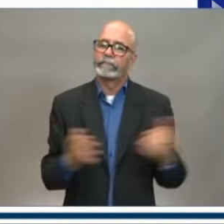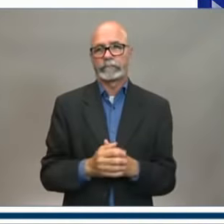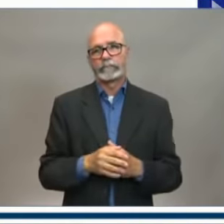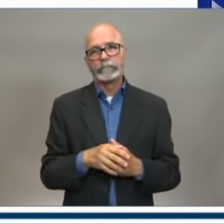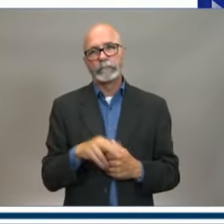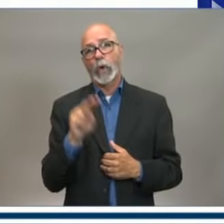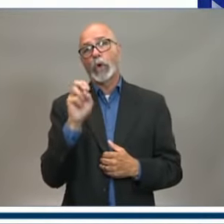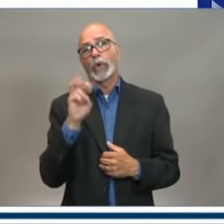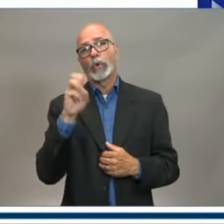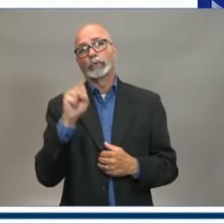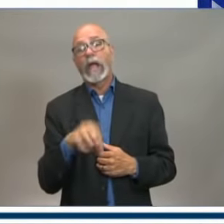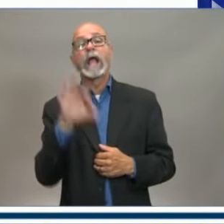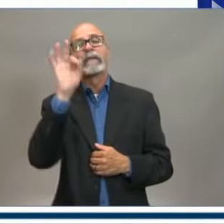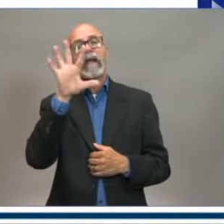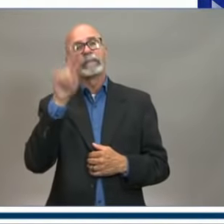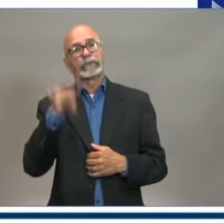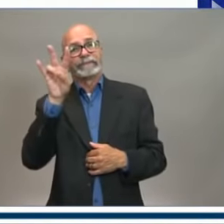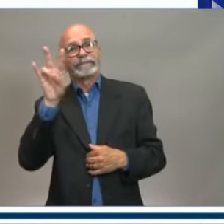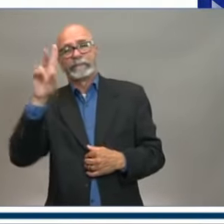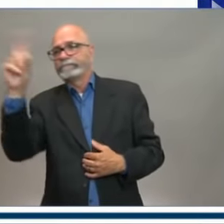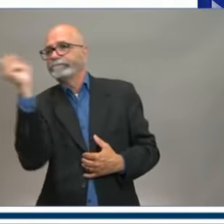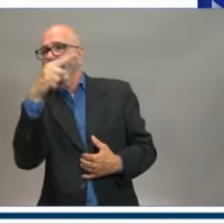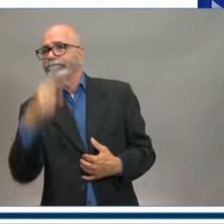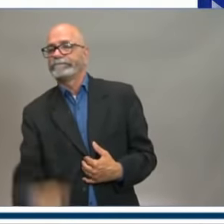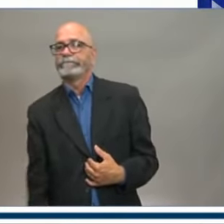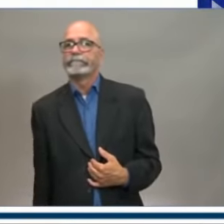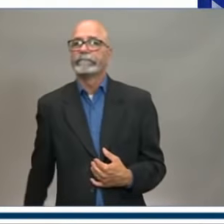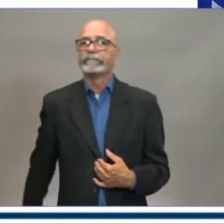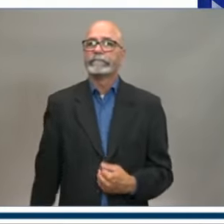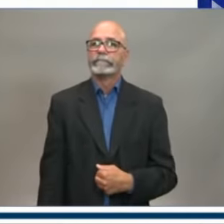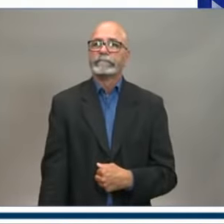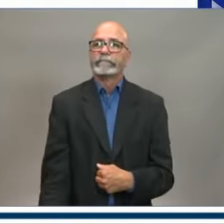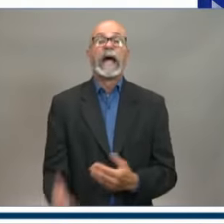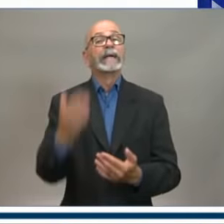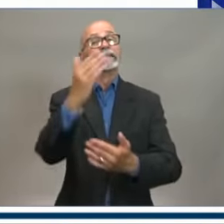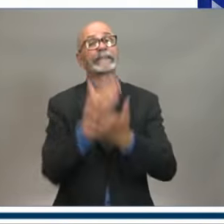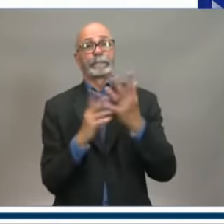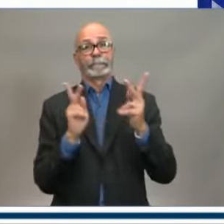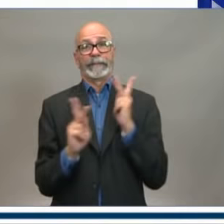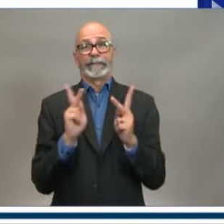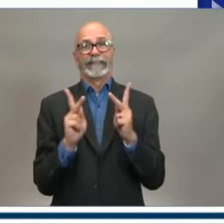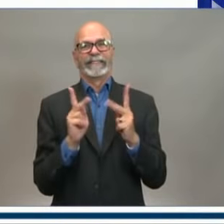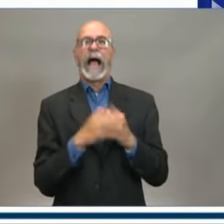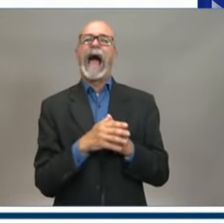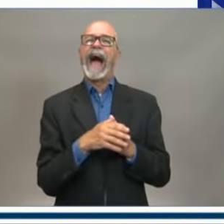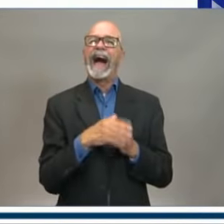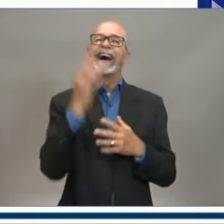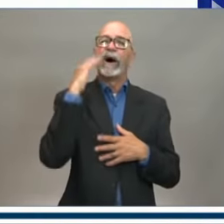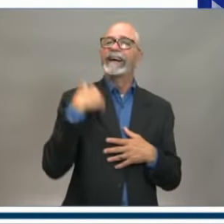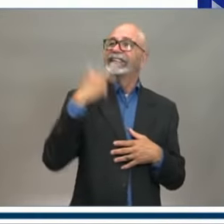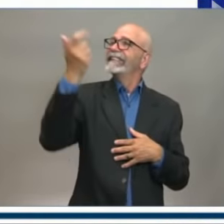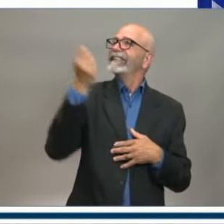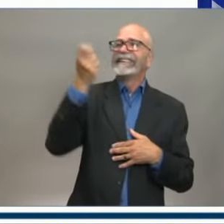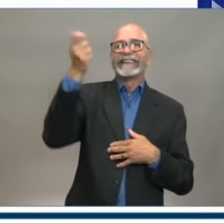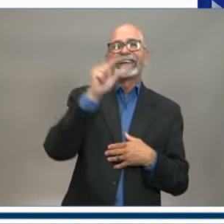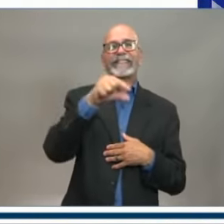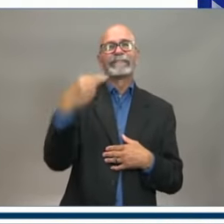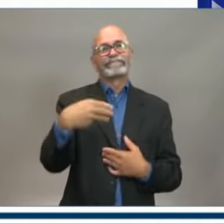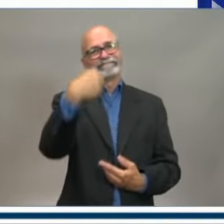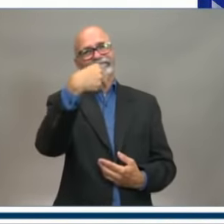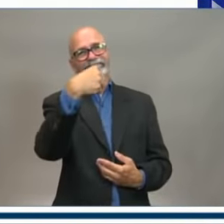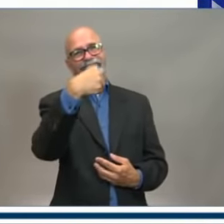Some employees are refusing to go back to work now that they're earning more on CERB. How are small businesses supposed to deal with